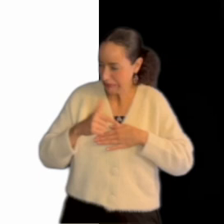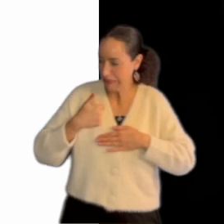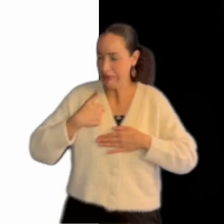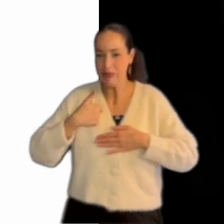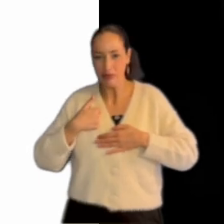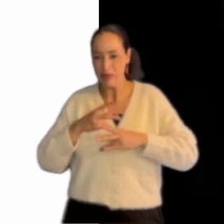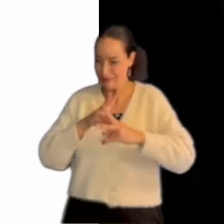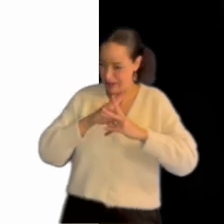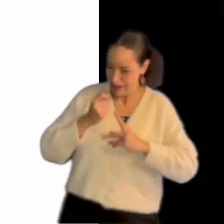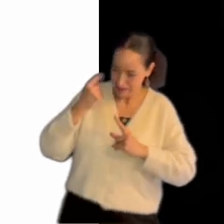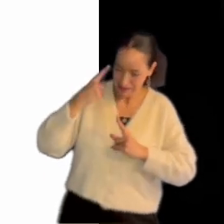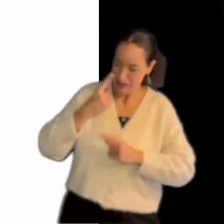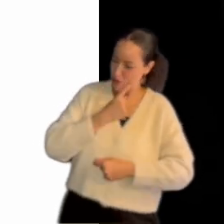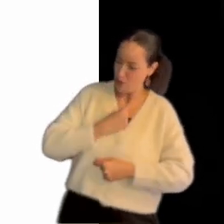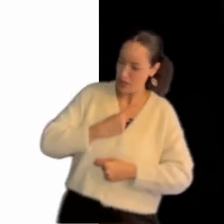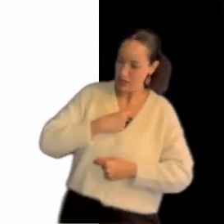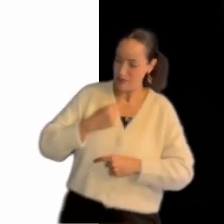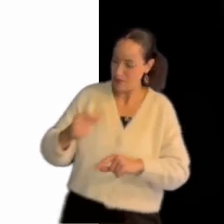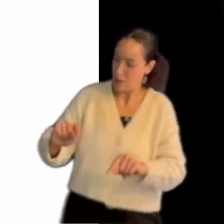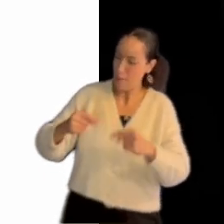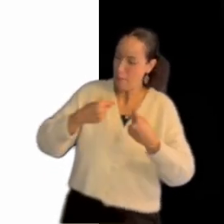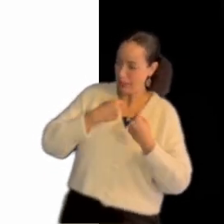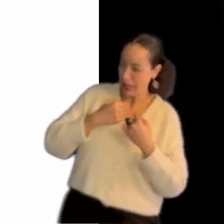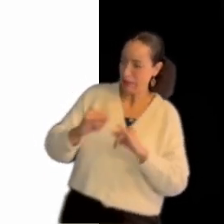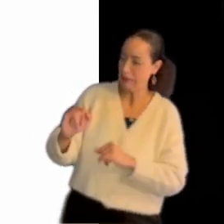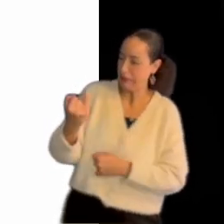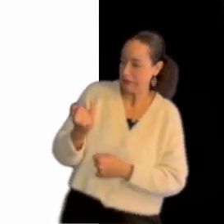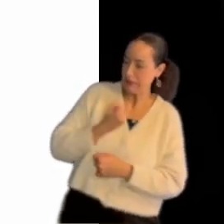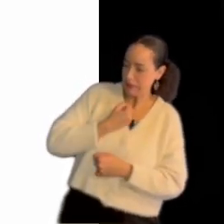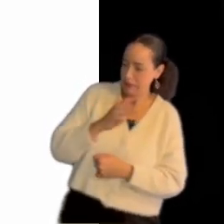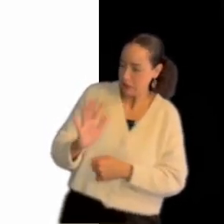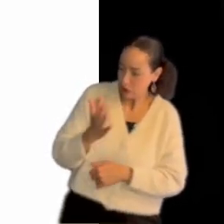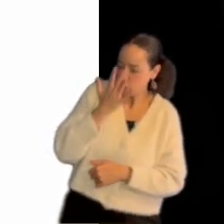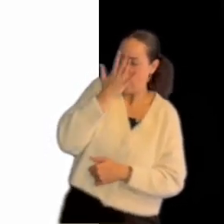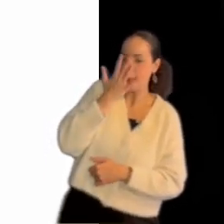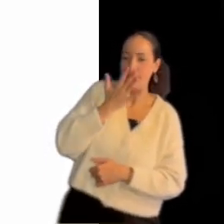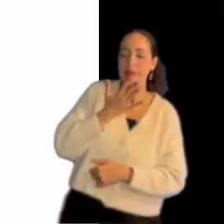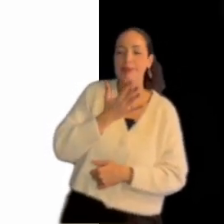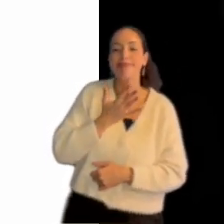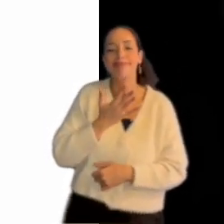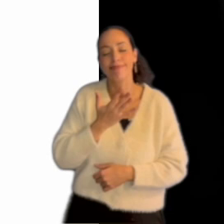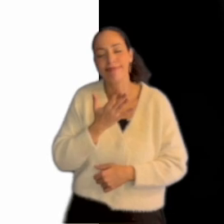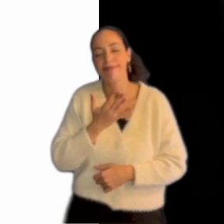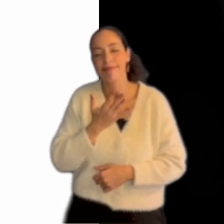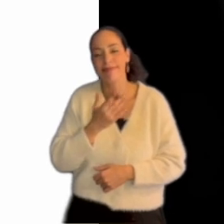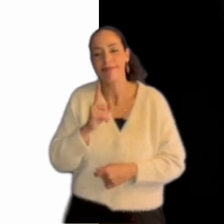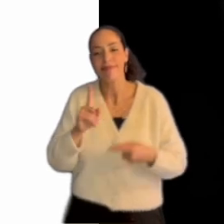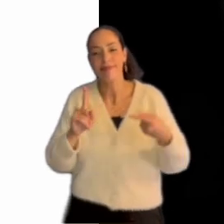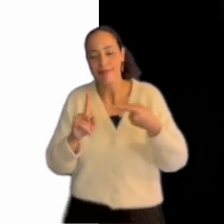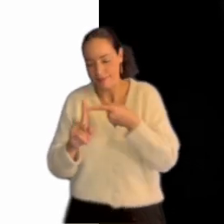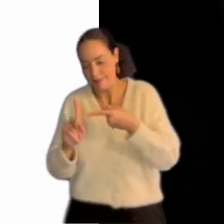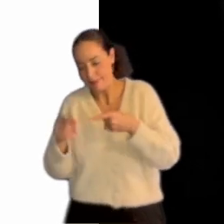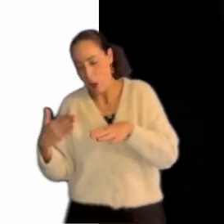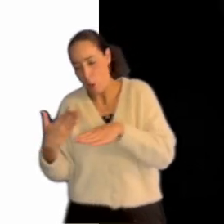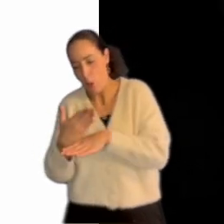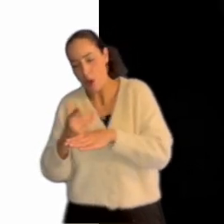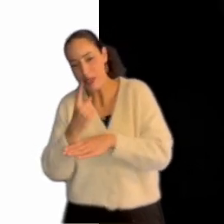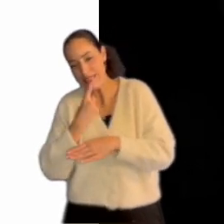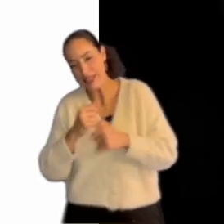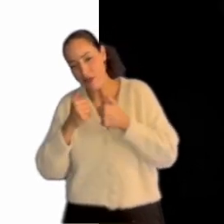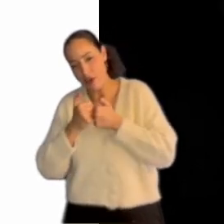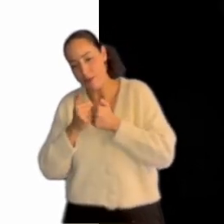on self-compassion, Christine Neff explains how, with self-compassion, we give ourselves the same kindness and care we'd give to a good friend.